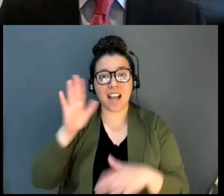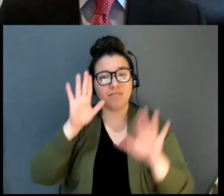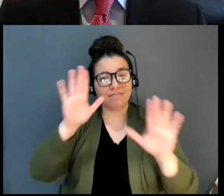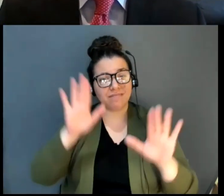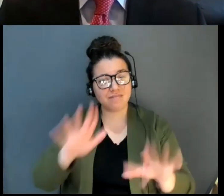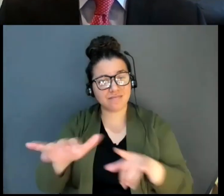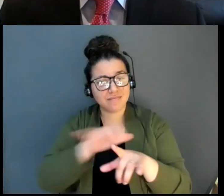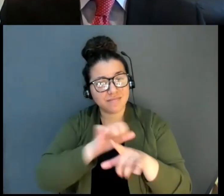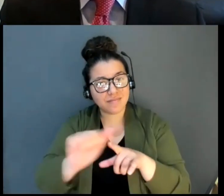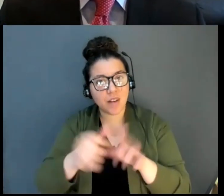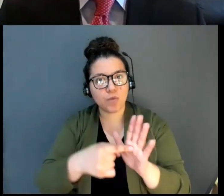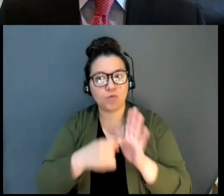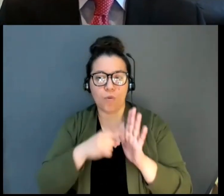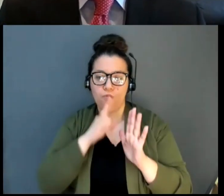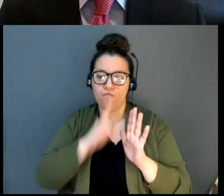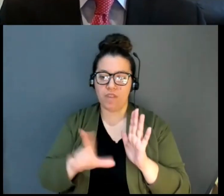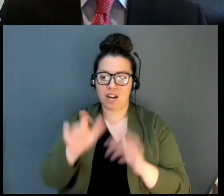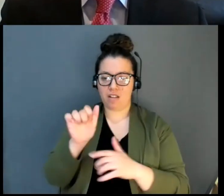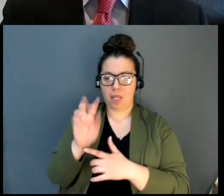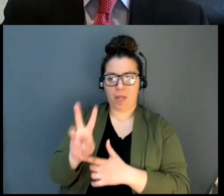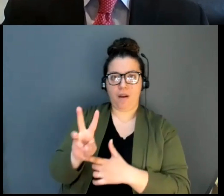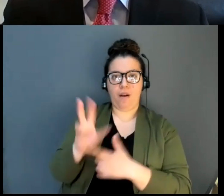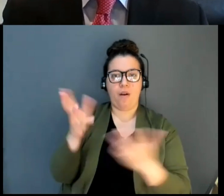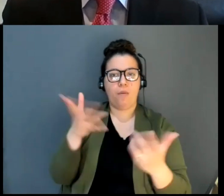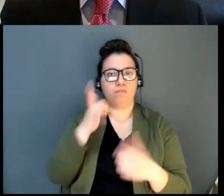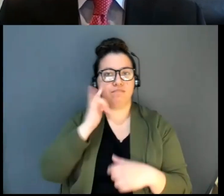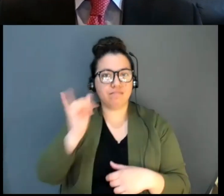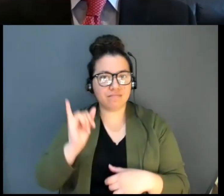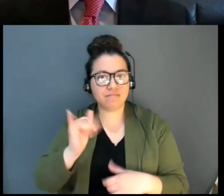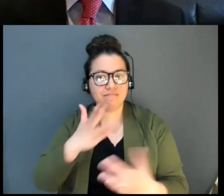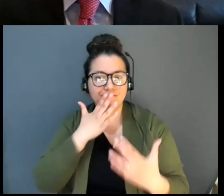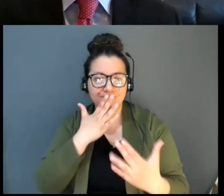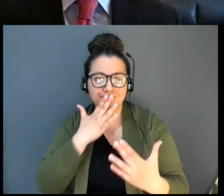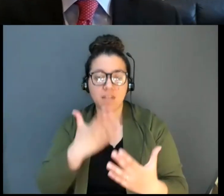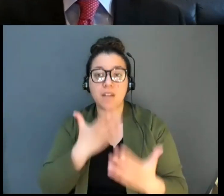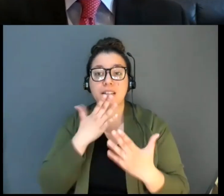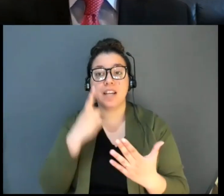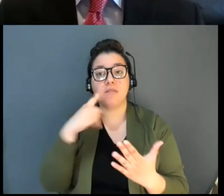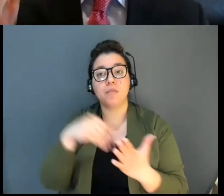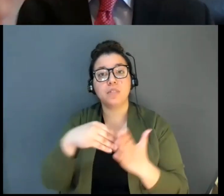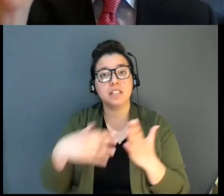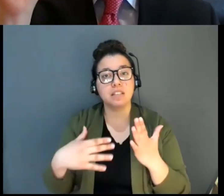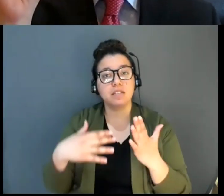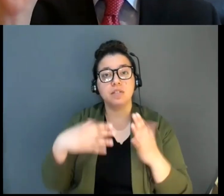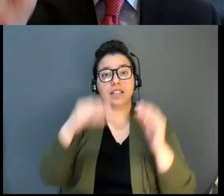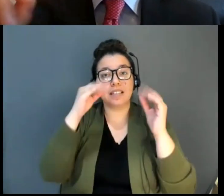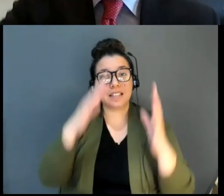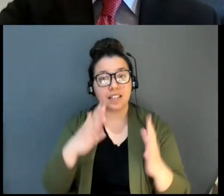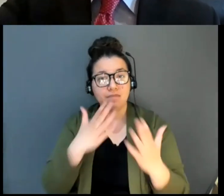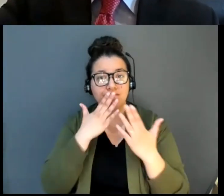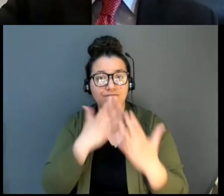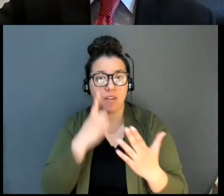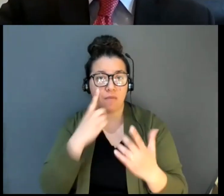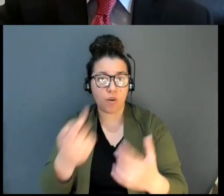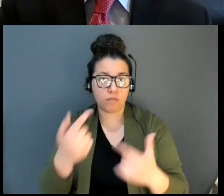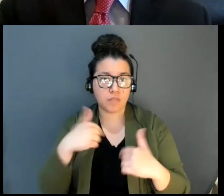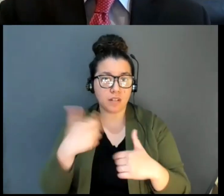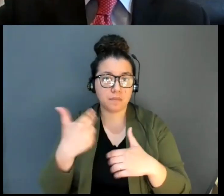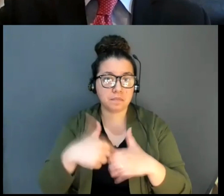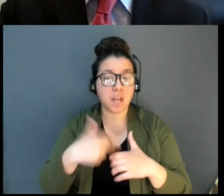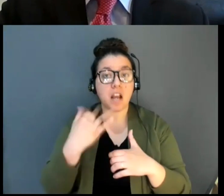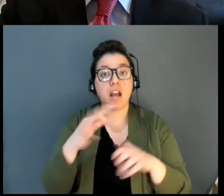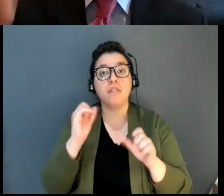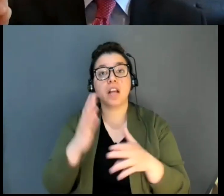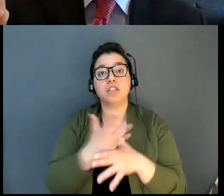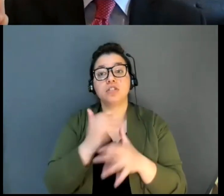the real world of law is today. And thank you to the teachers and students who came. For those of you who can share this with other teachers, we